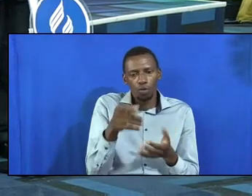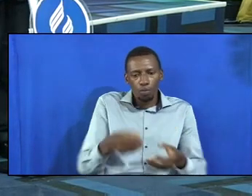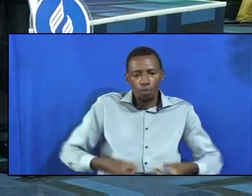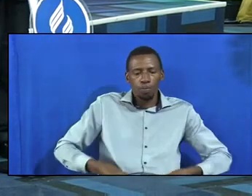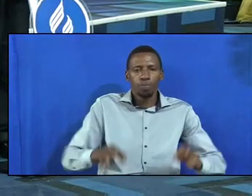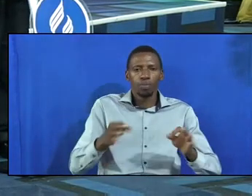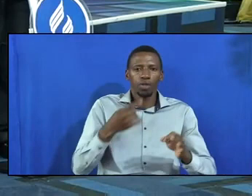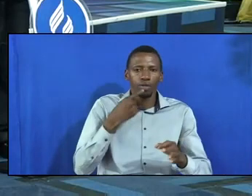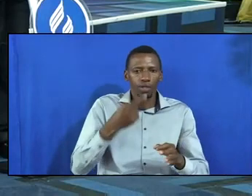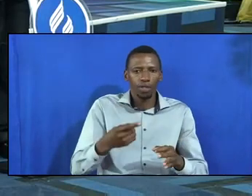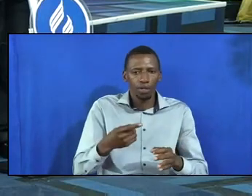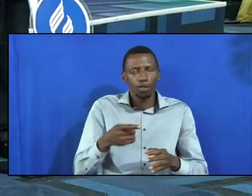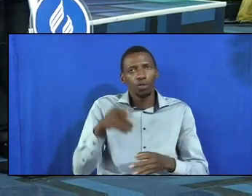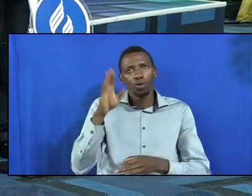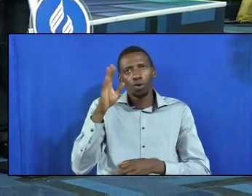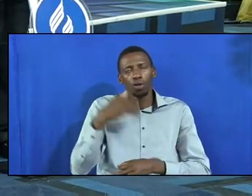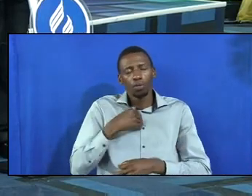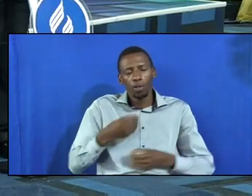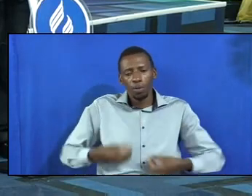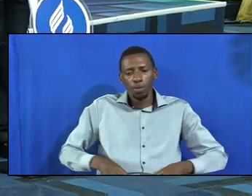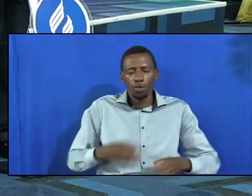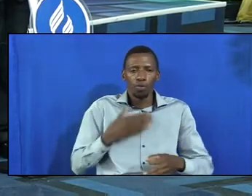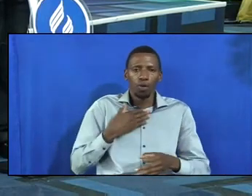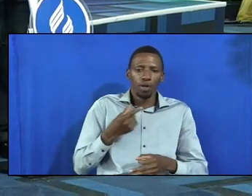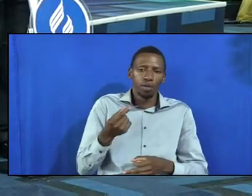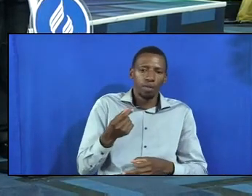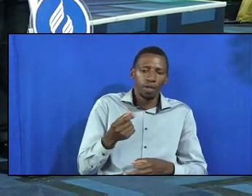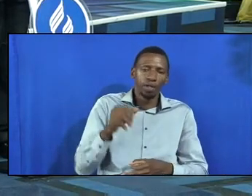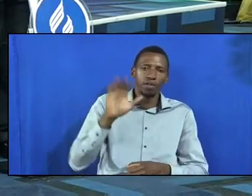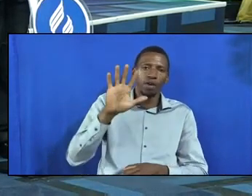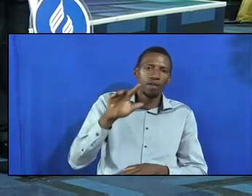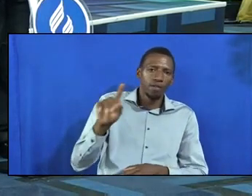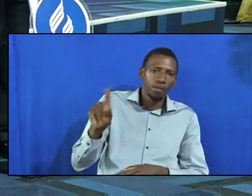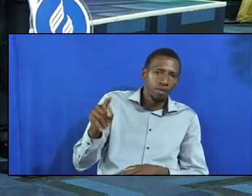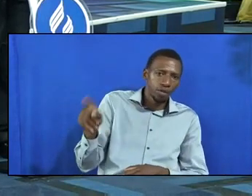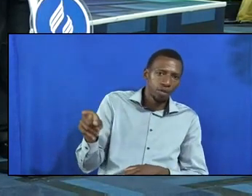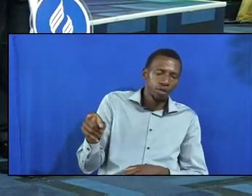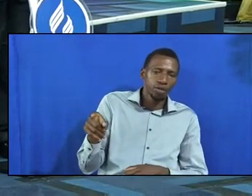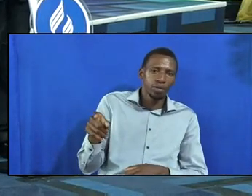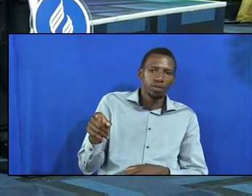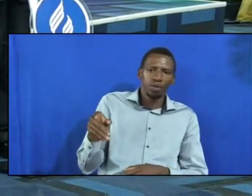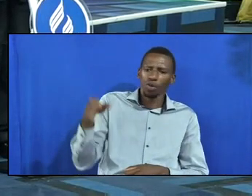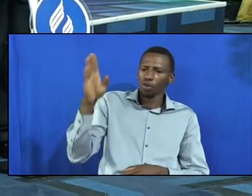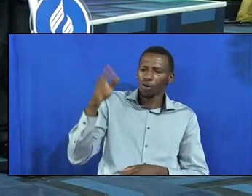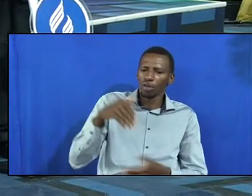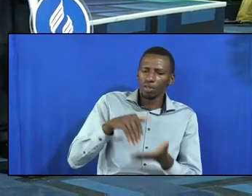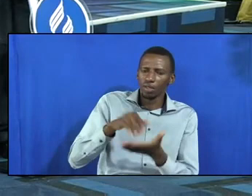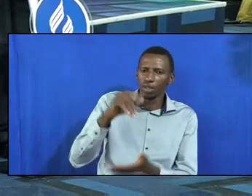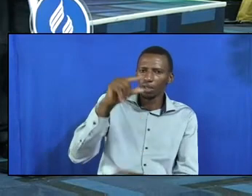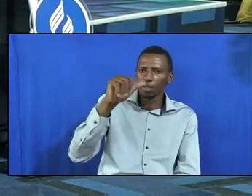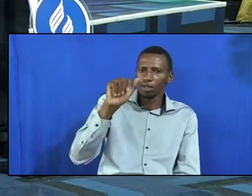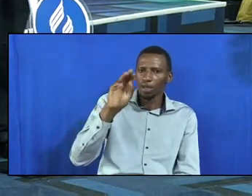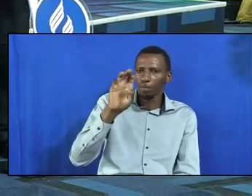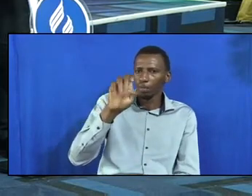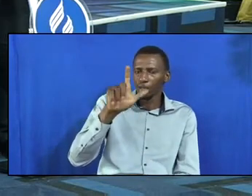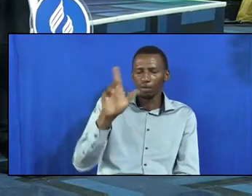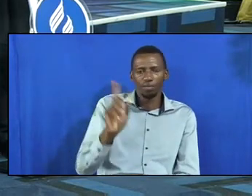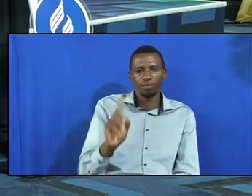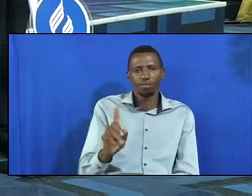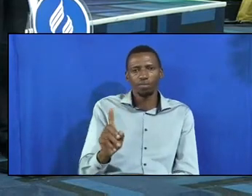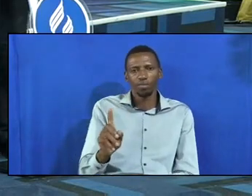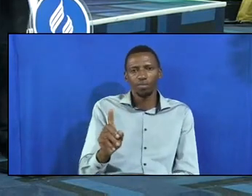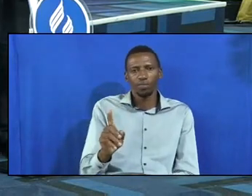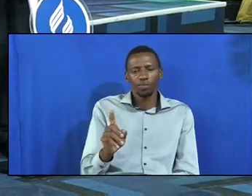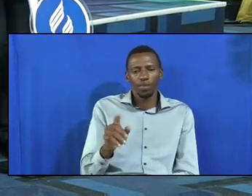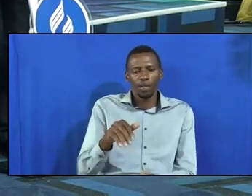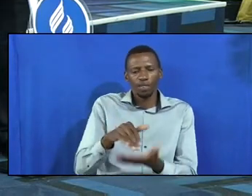million. Gabriel doesn't come for such small things. Just sends a junior angel. He touches maybe your customers